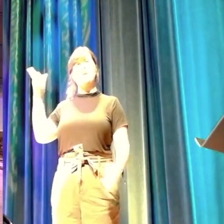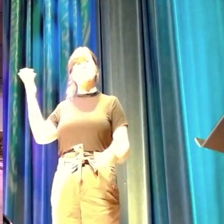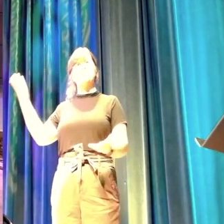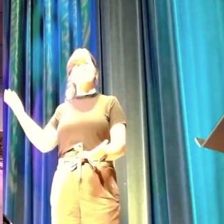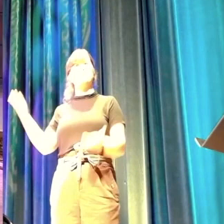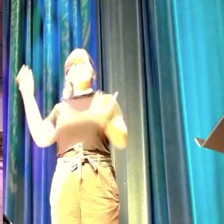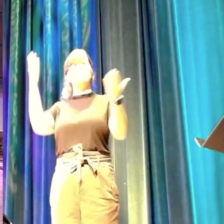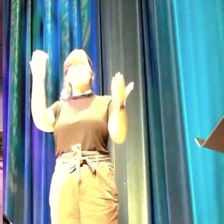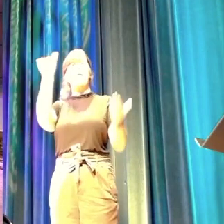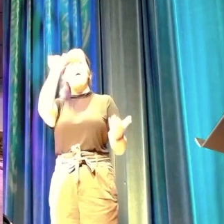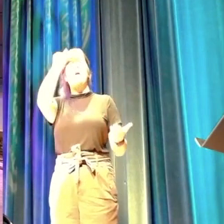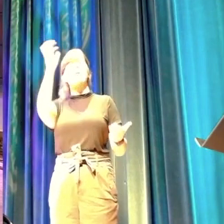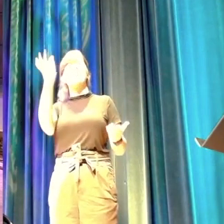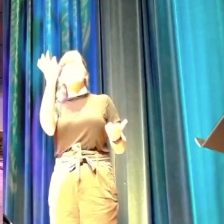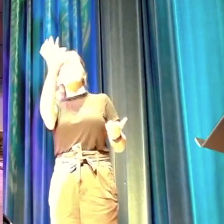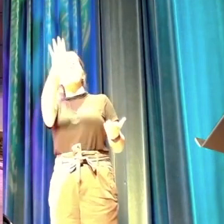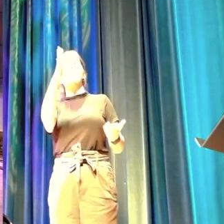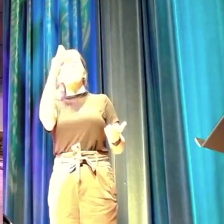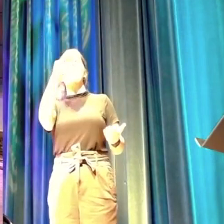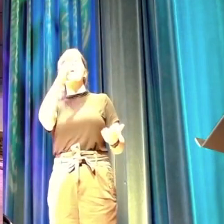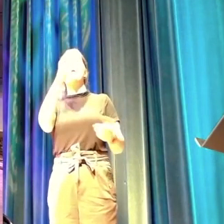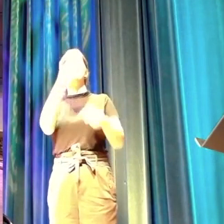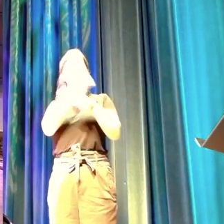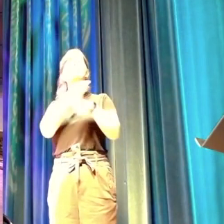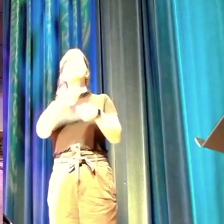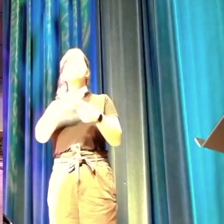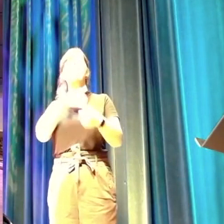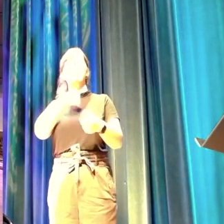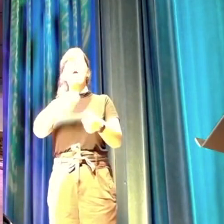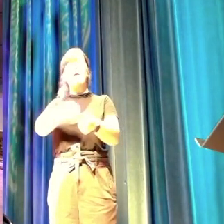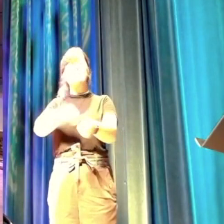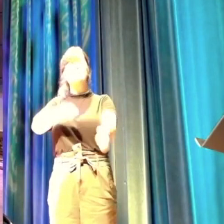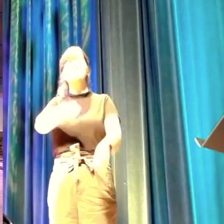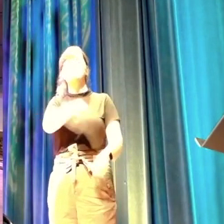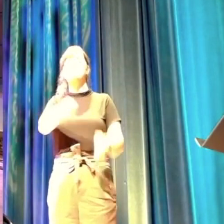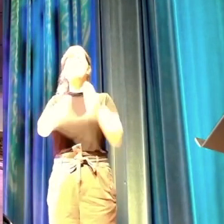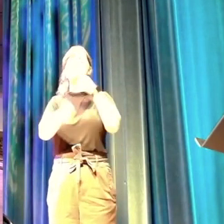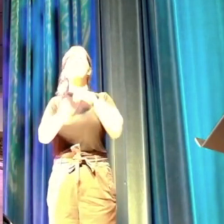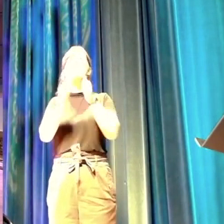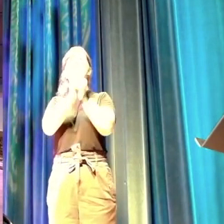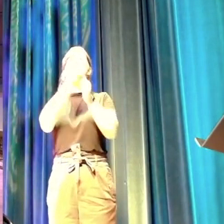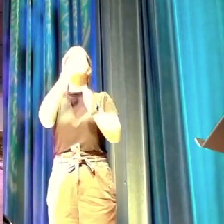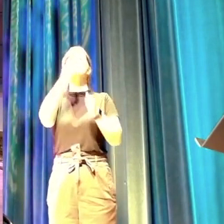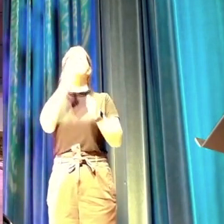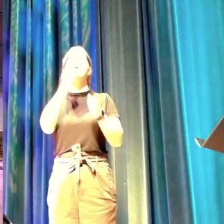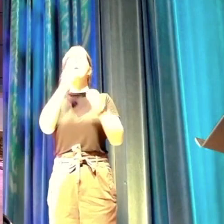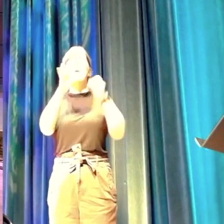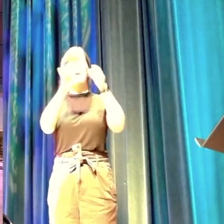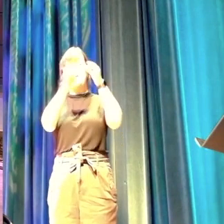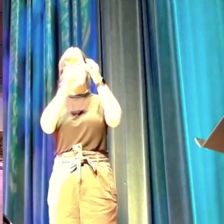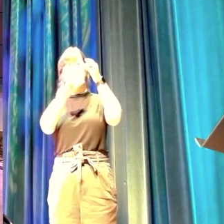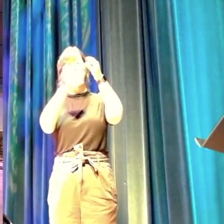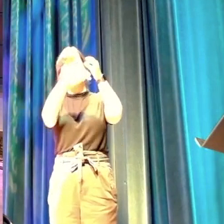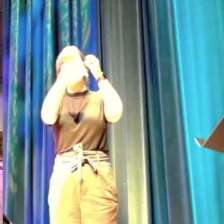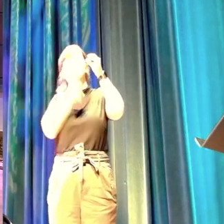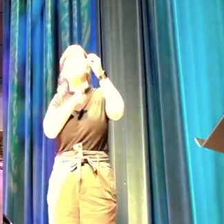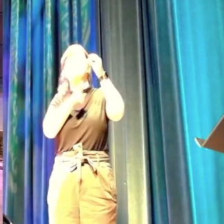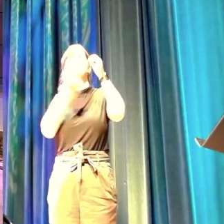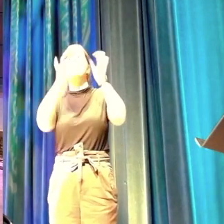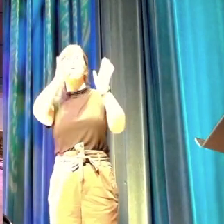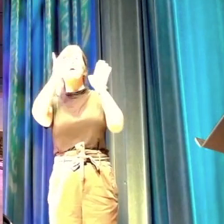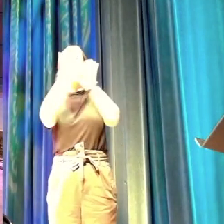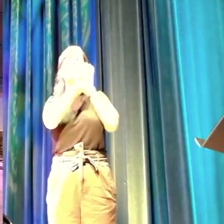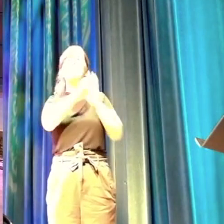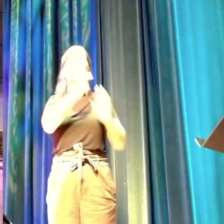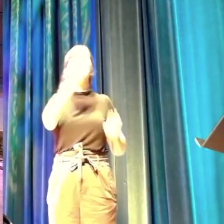suggested the idea that we use a white cane with a red band on it to be able to identify blind